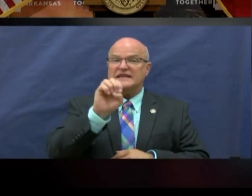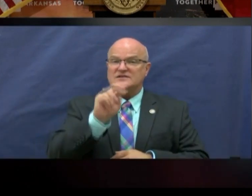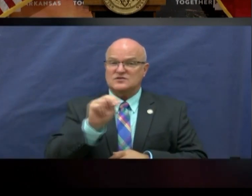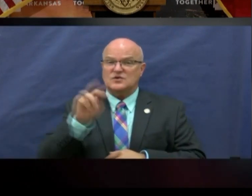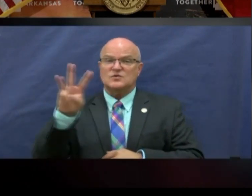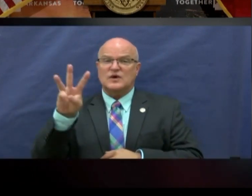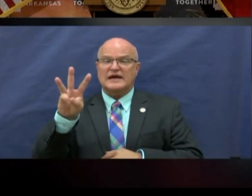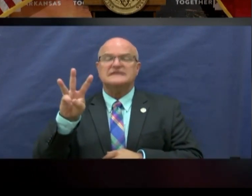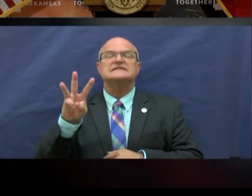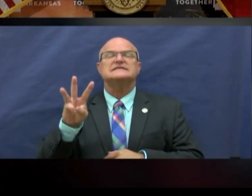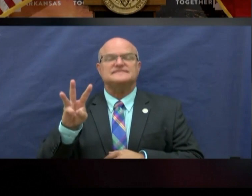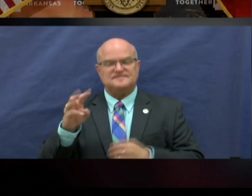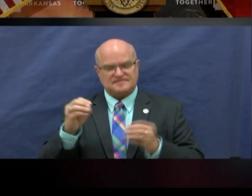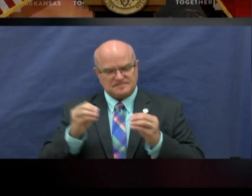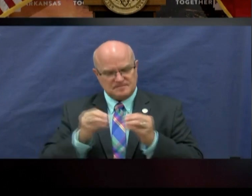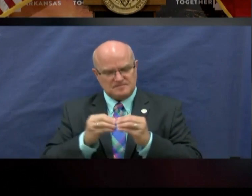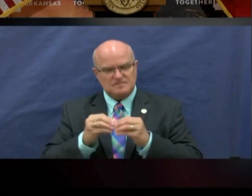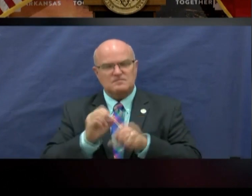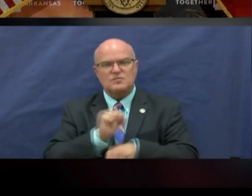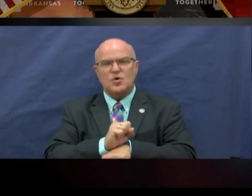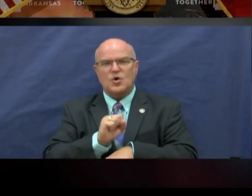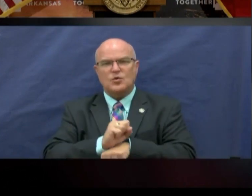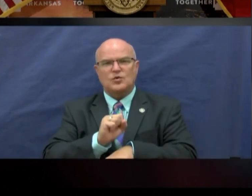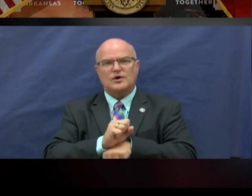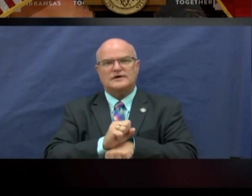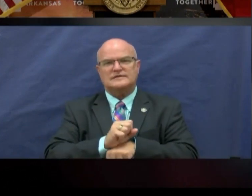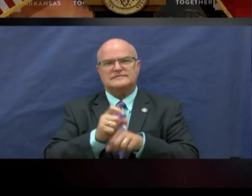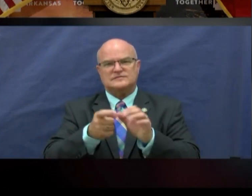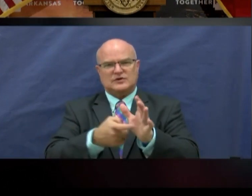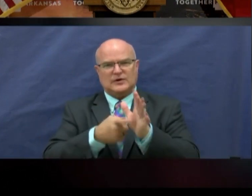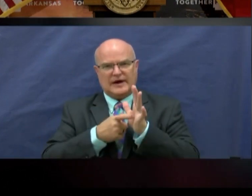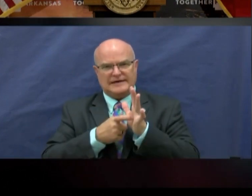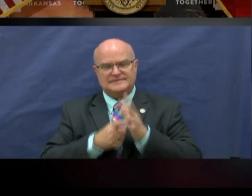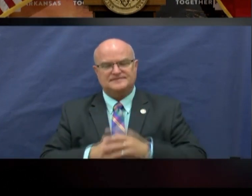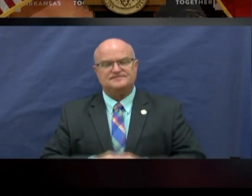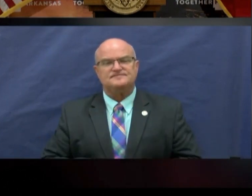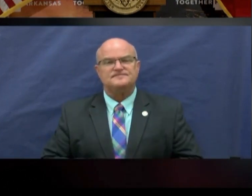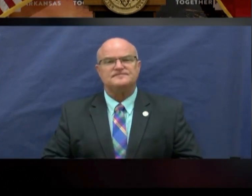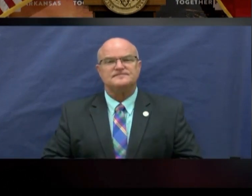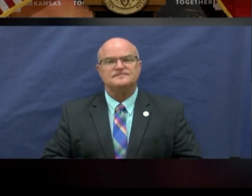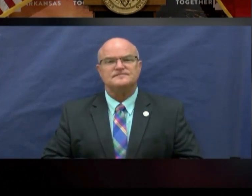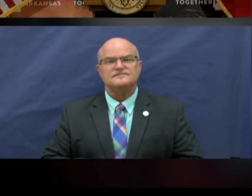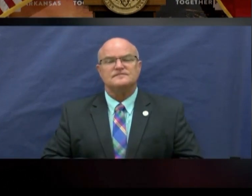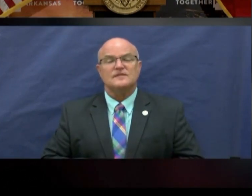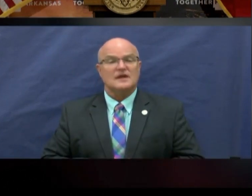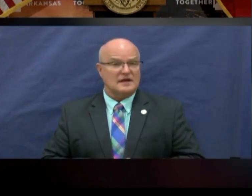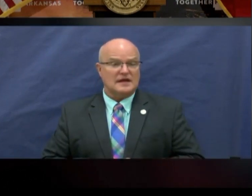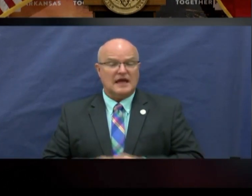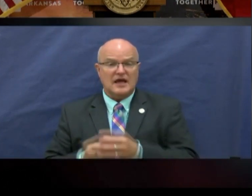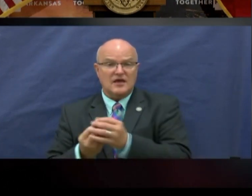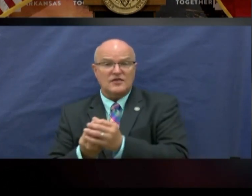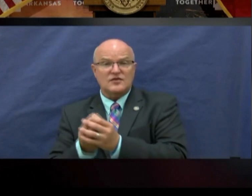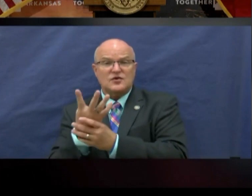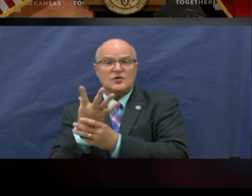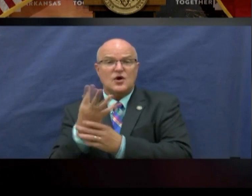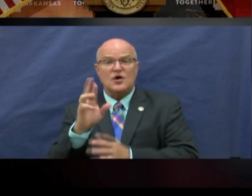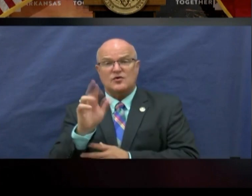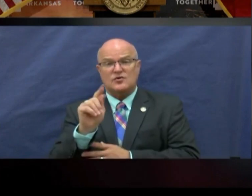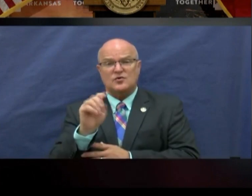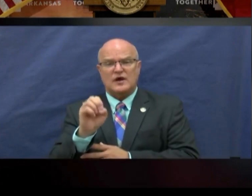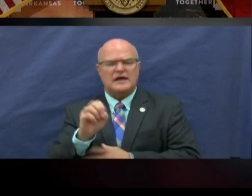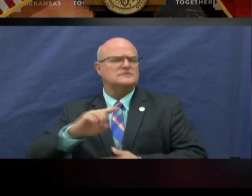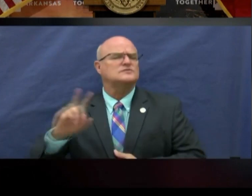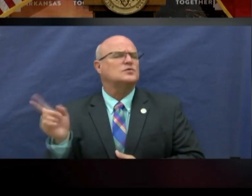to have work to be done. The growth rate, we always like to look at where are the new cases coming